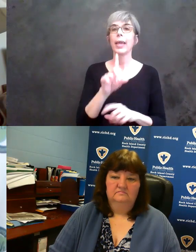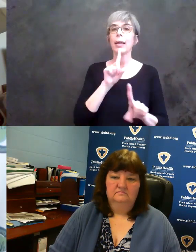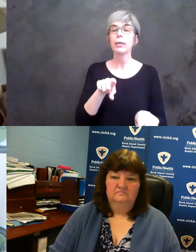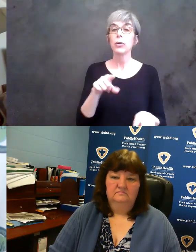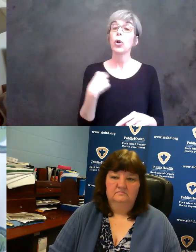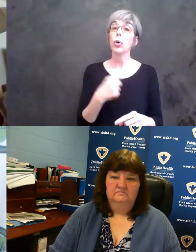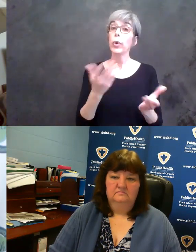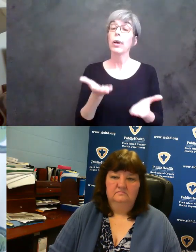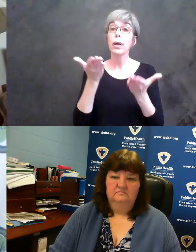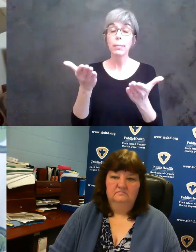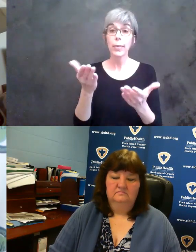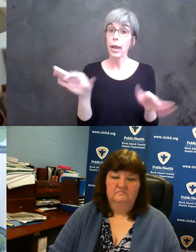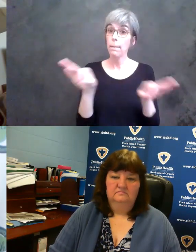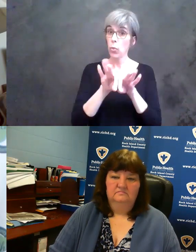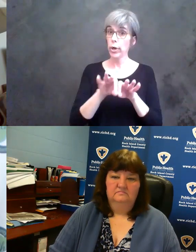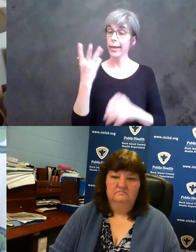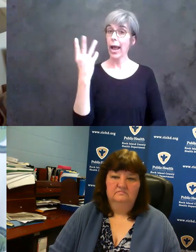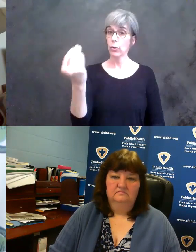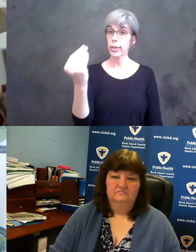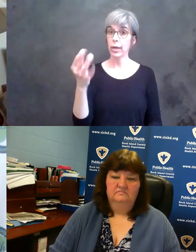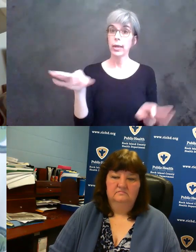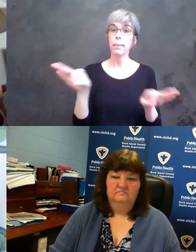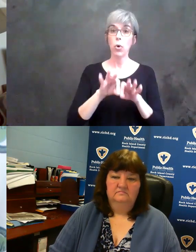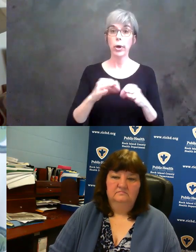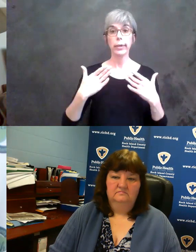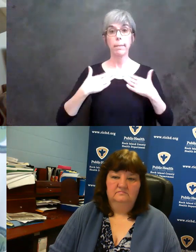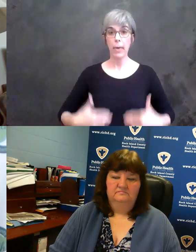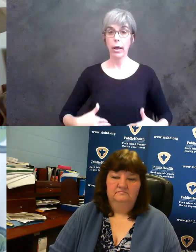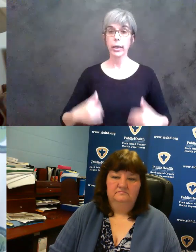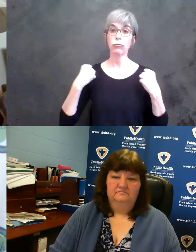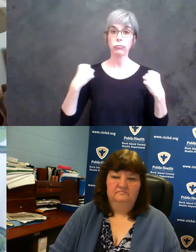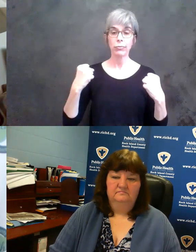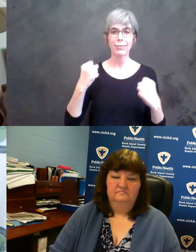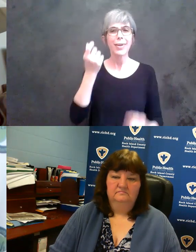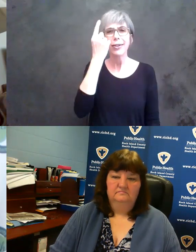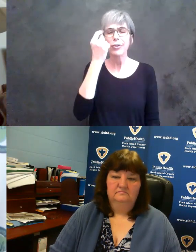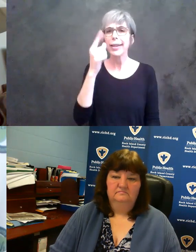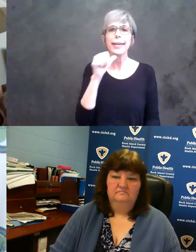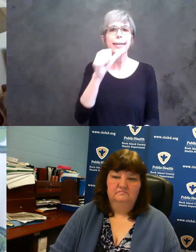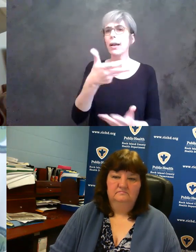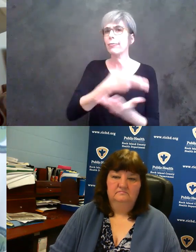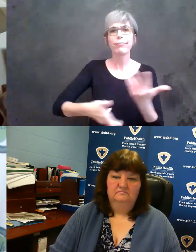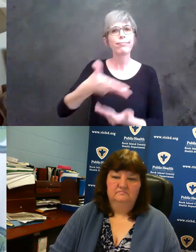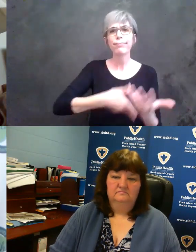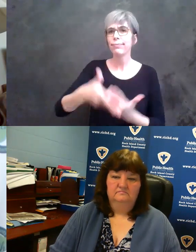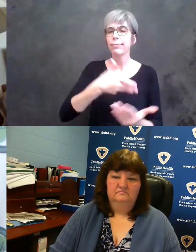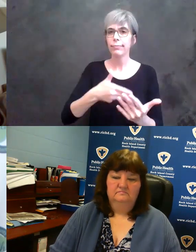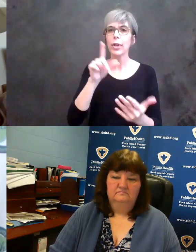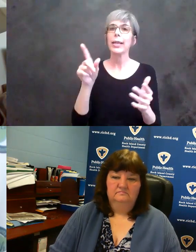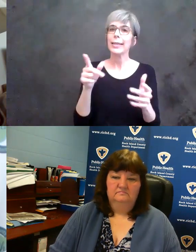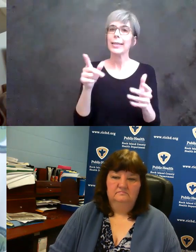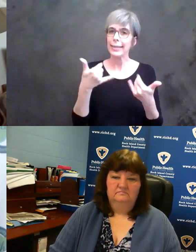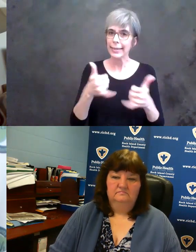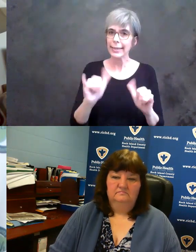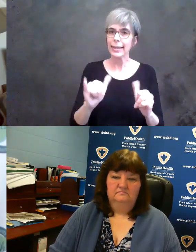exercise, but to maintain social distancing. From the reports I've seen, that likely was not happening. We